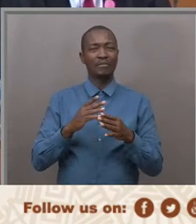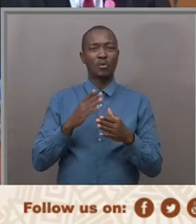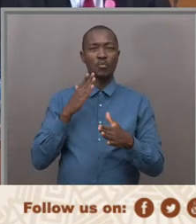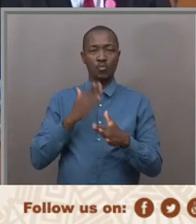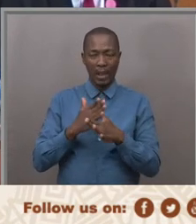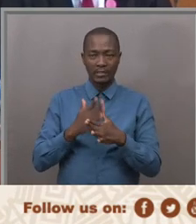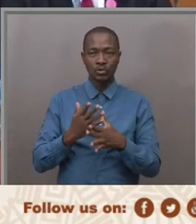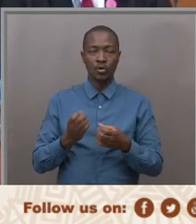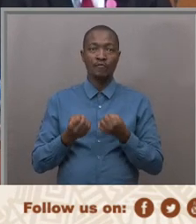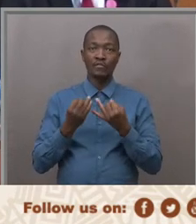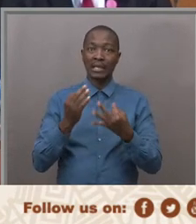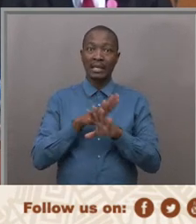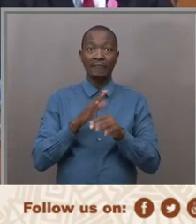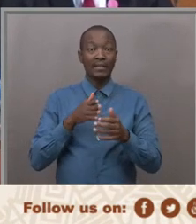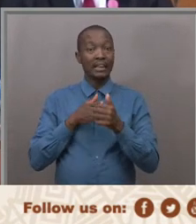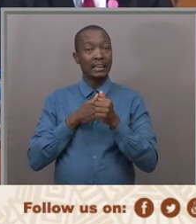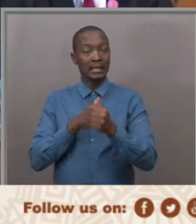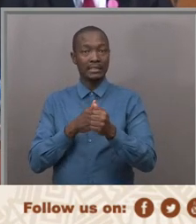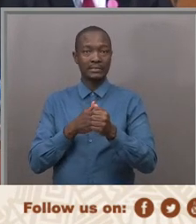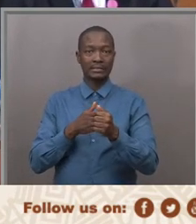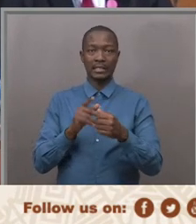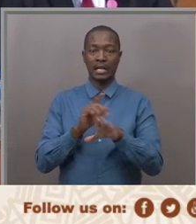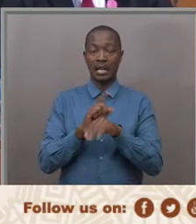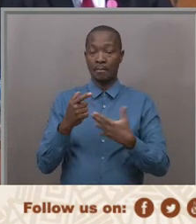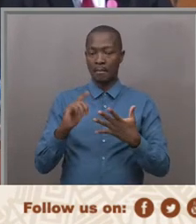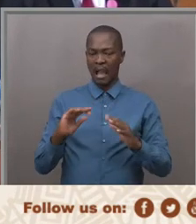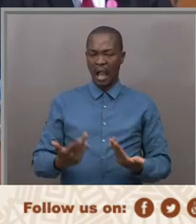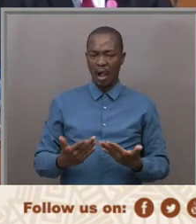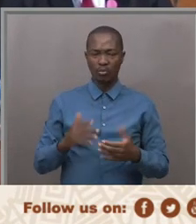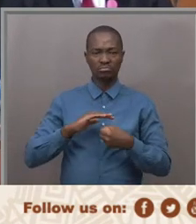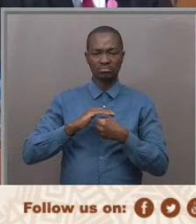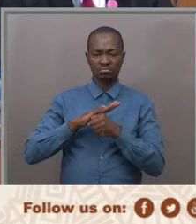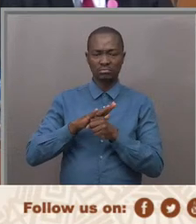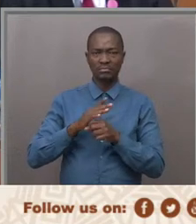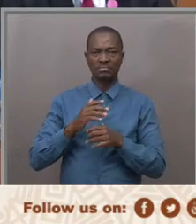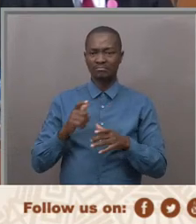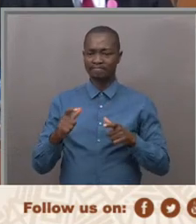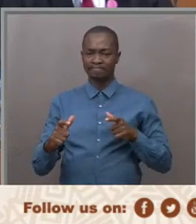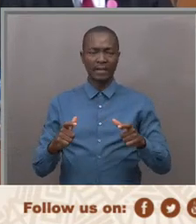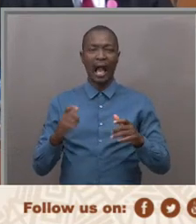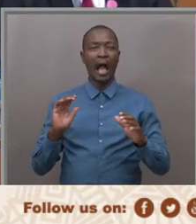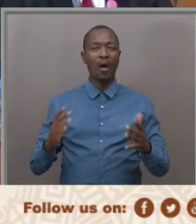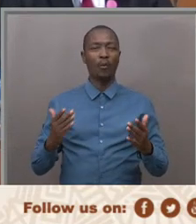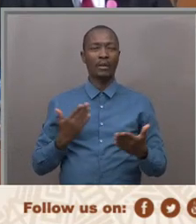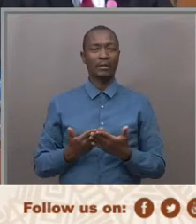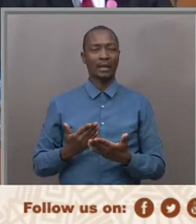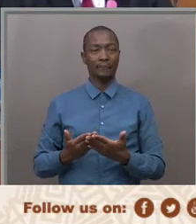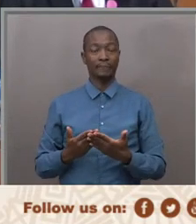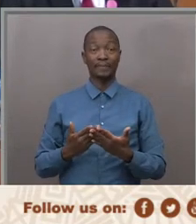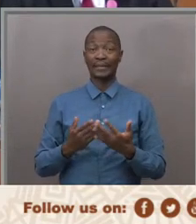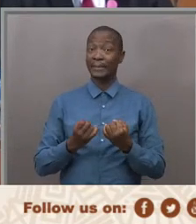of giving leadership in the outbreak of this pandemic. And many of them